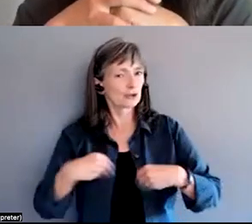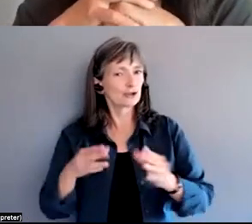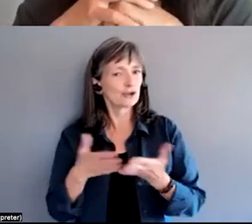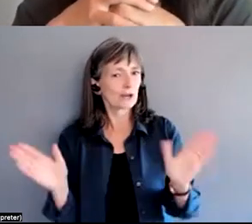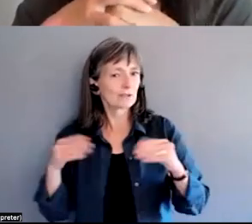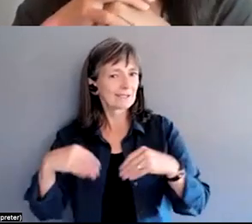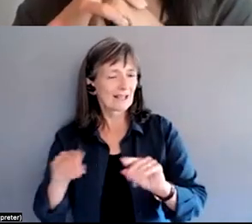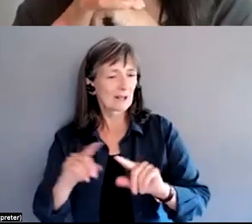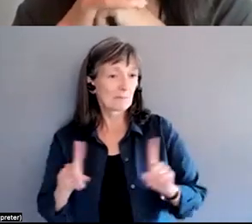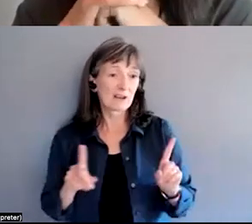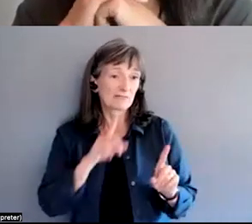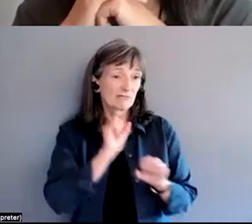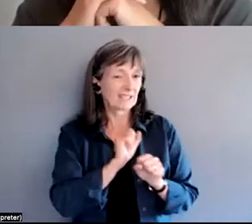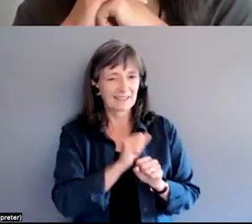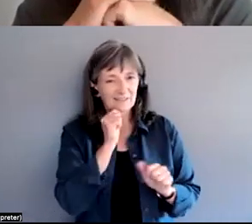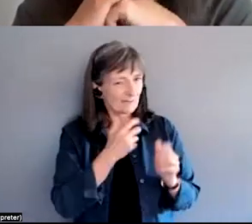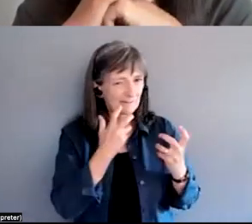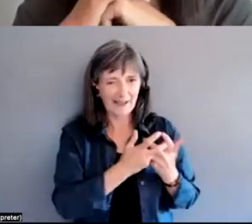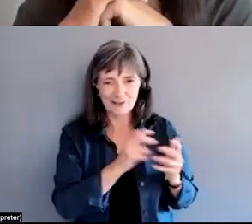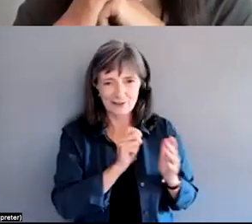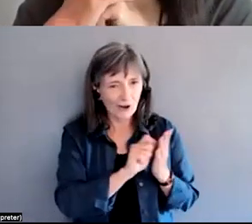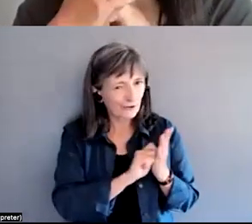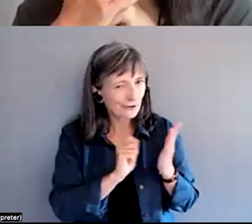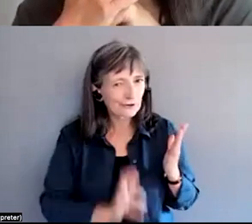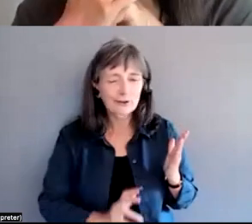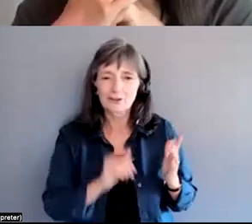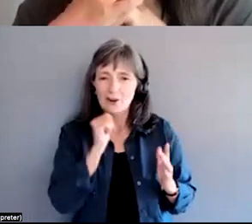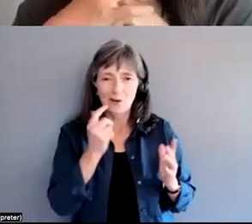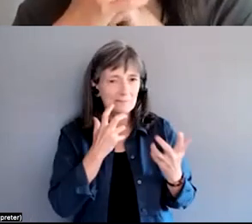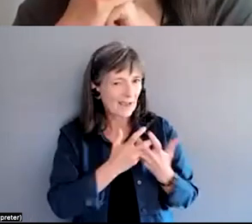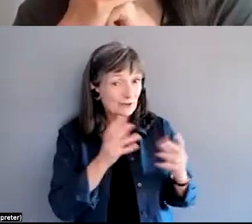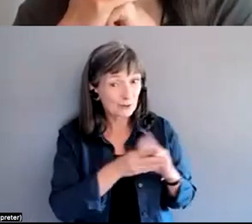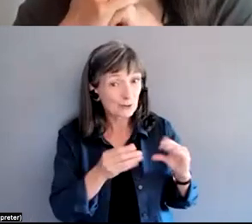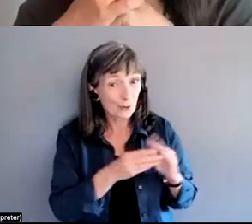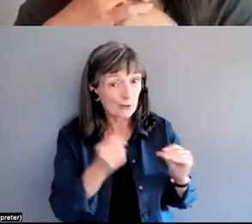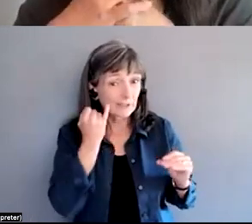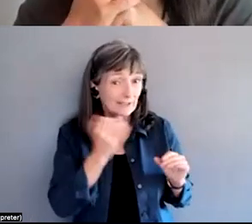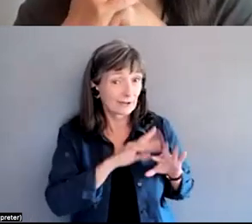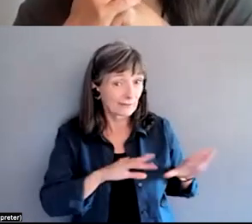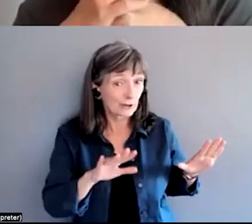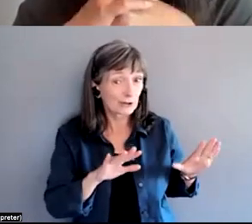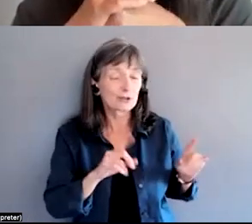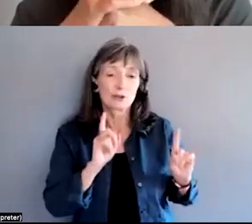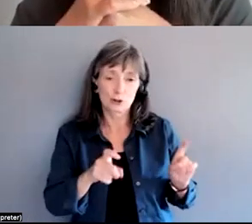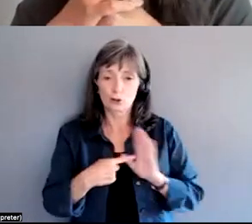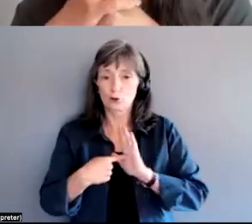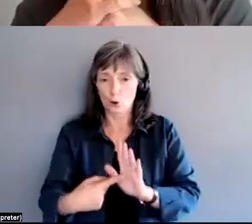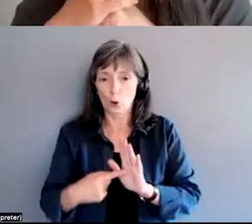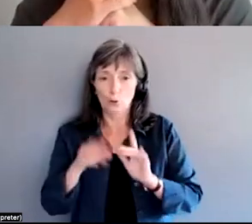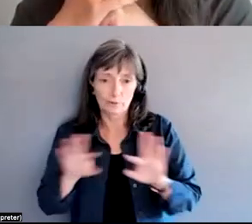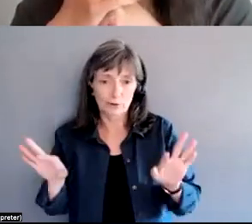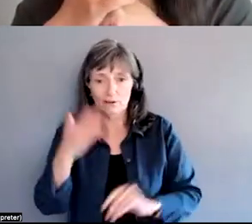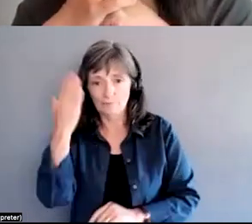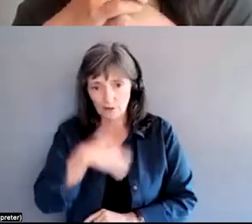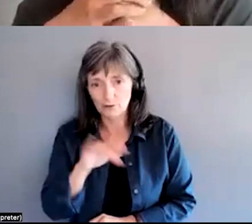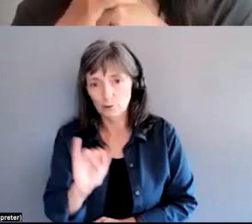any service to the author or to the story. So that's something I'm really happy to see. Also,